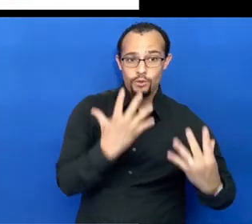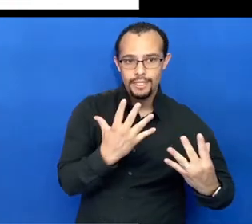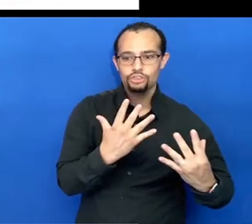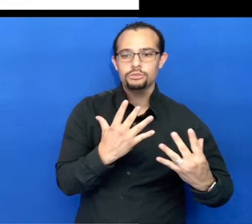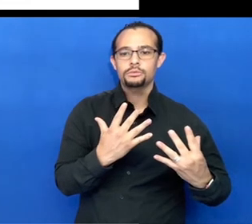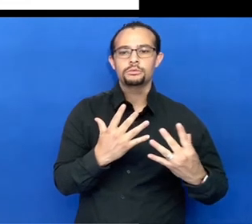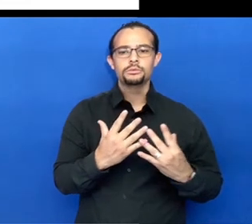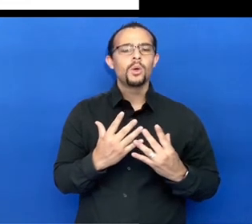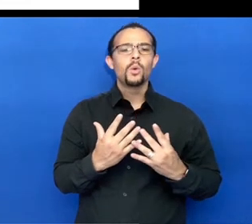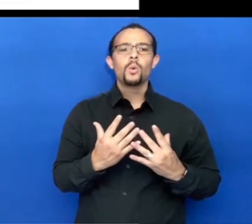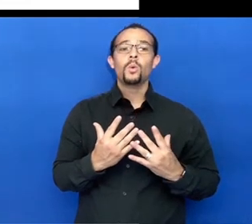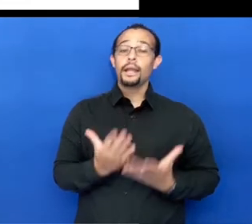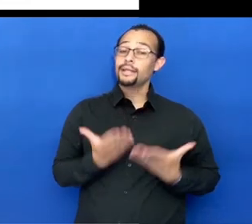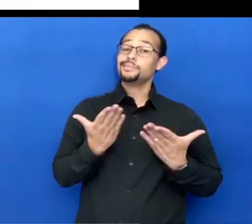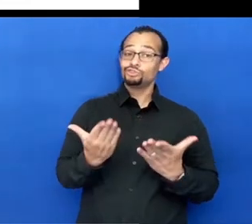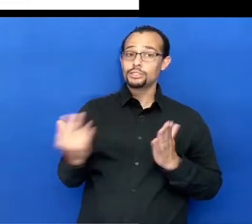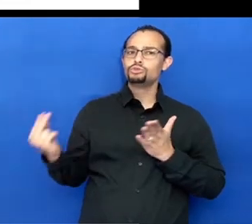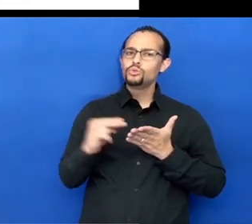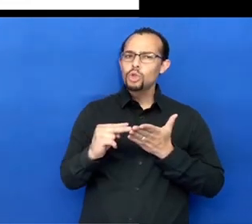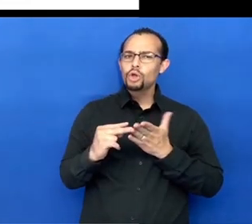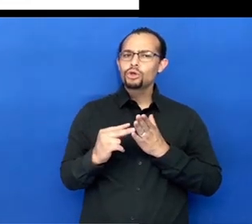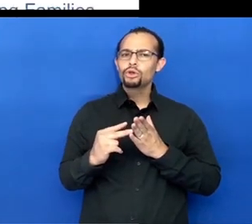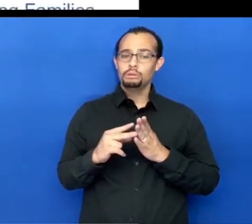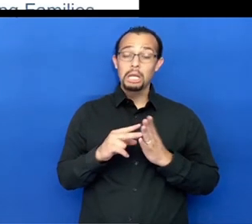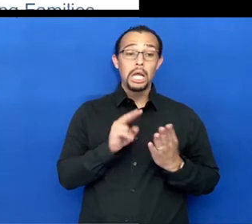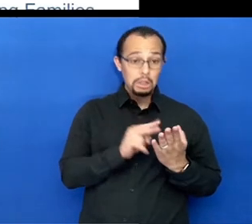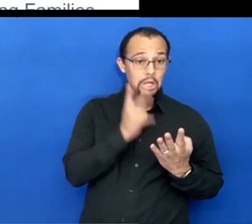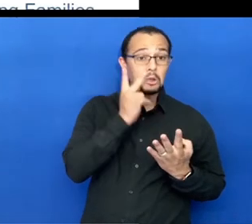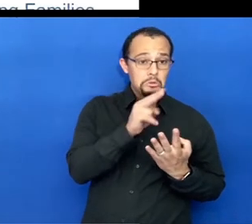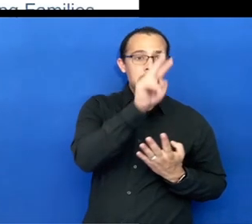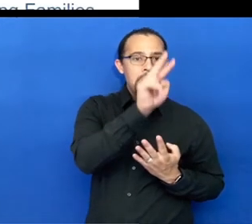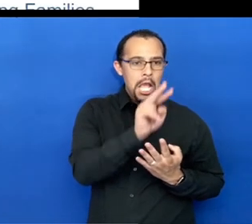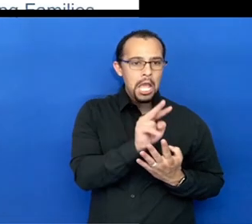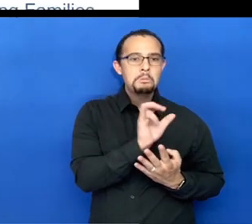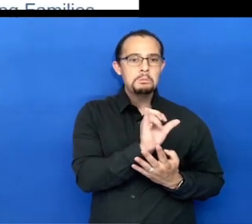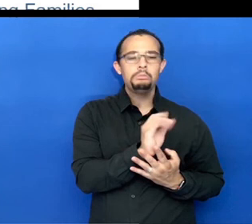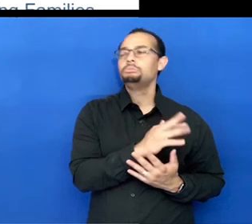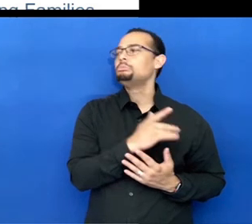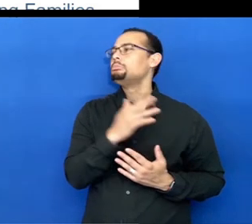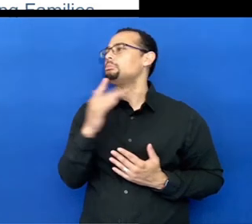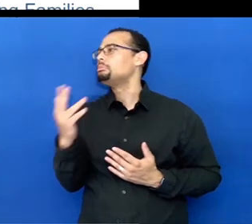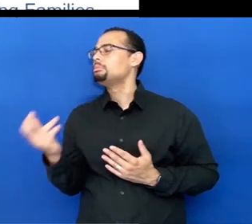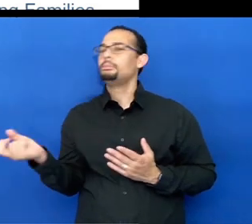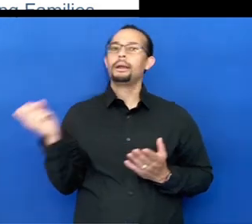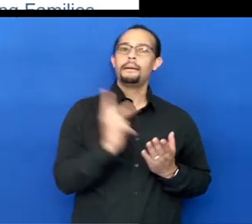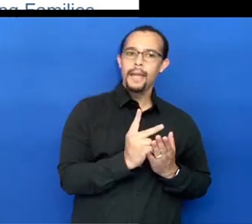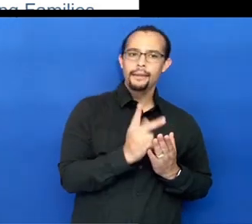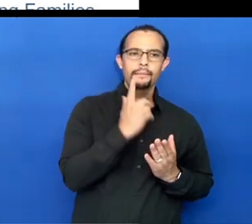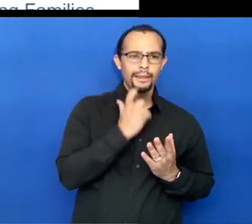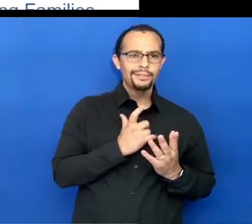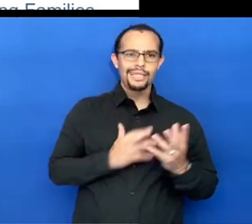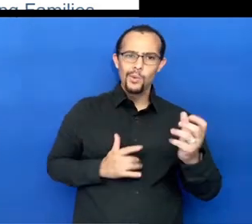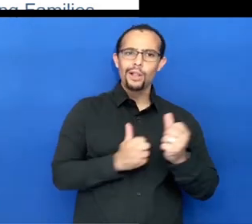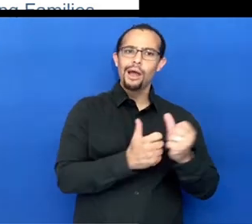as well, and different releases. Again, we should check these ongoing, as some of these websites are updating